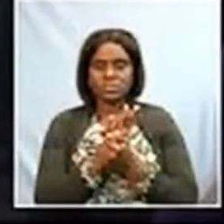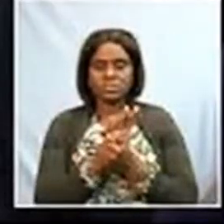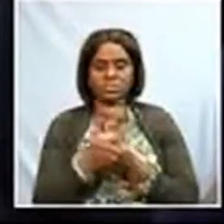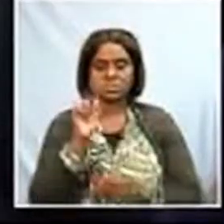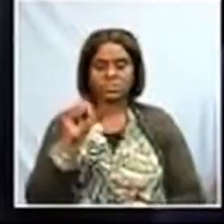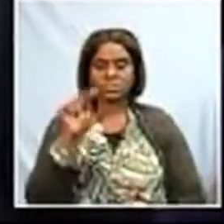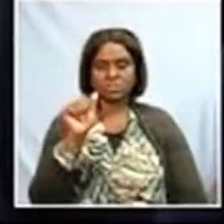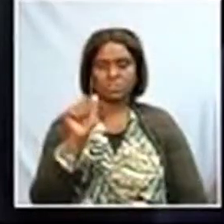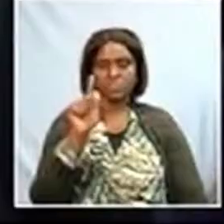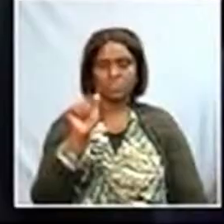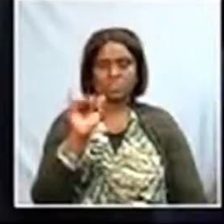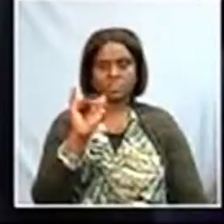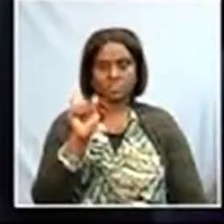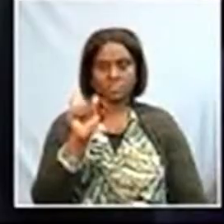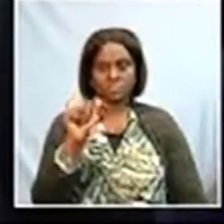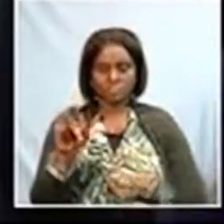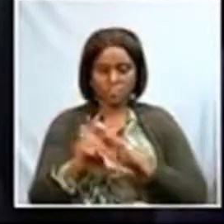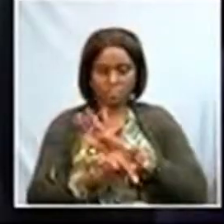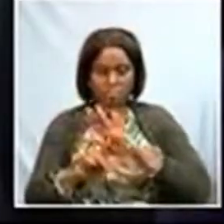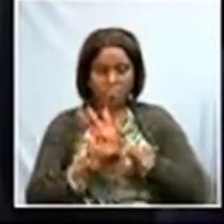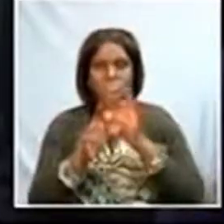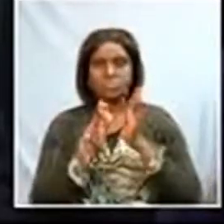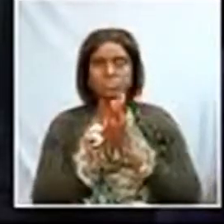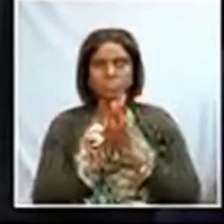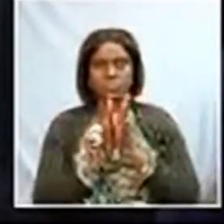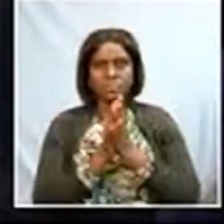Nakaya Primary School.